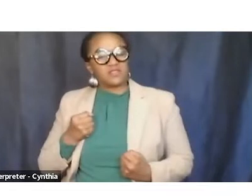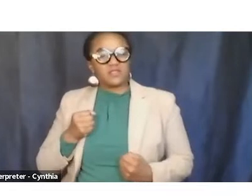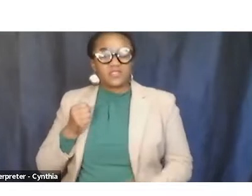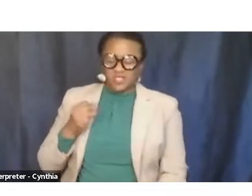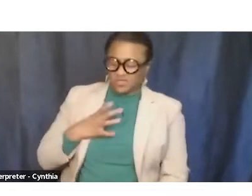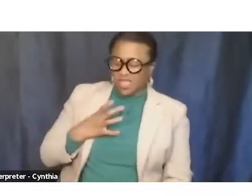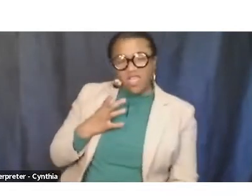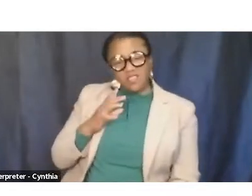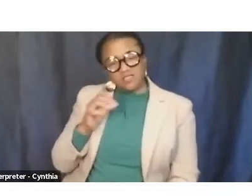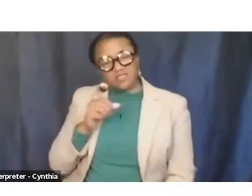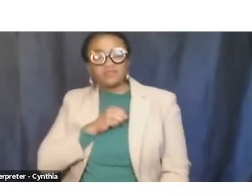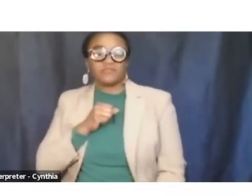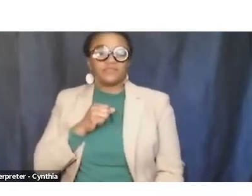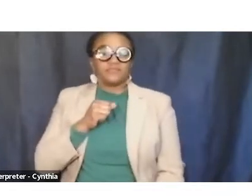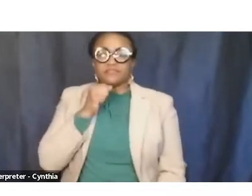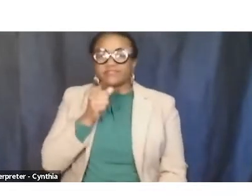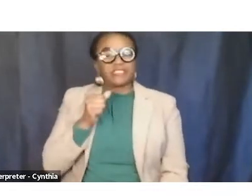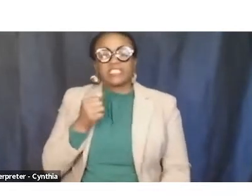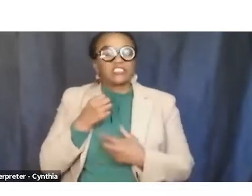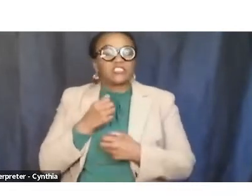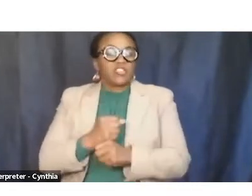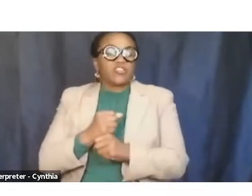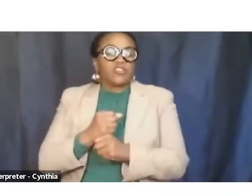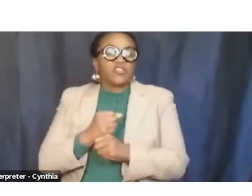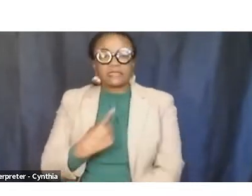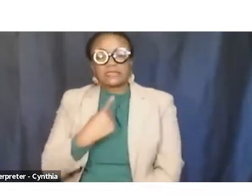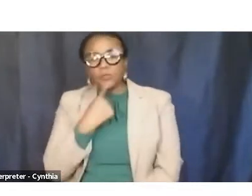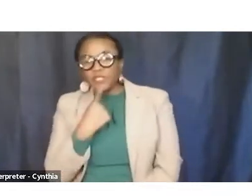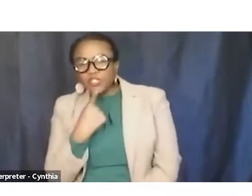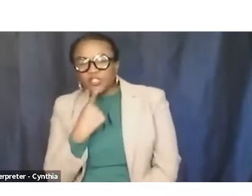sassy, so insecure, so bitter.